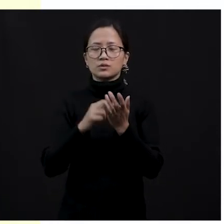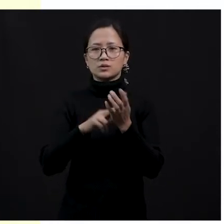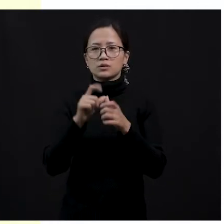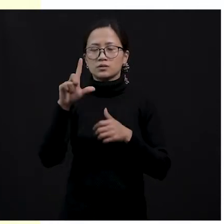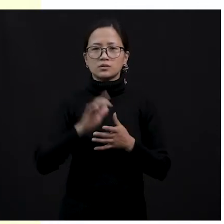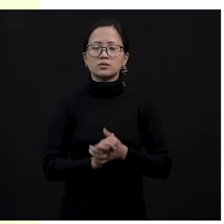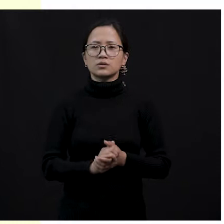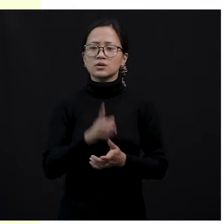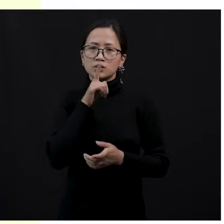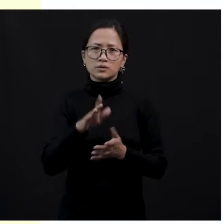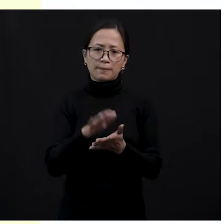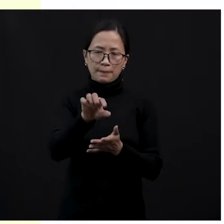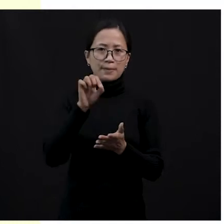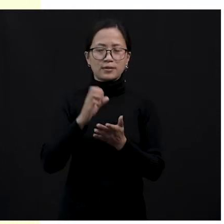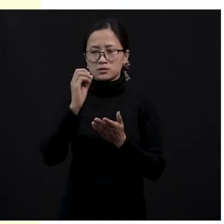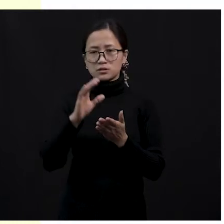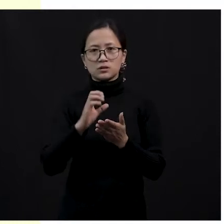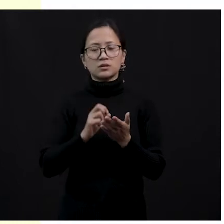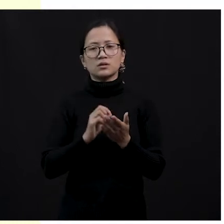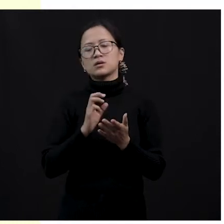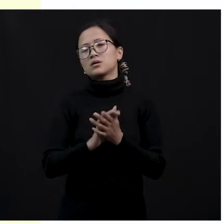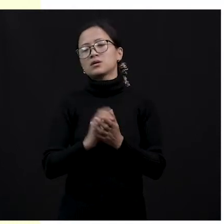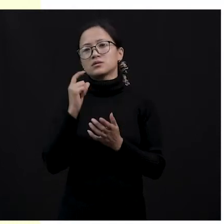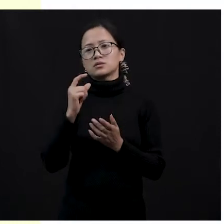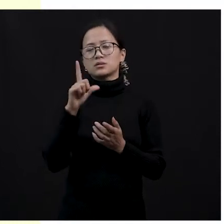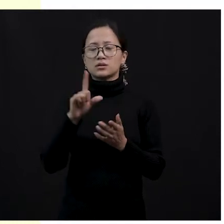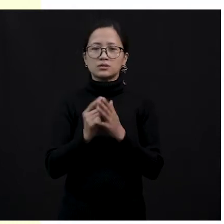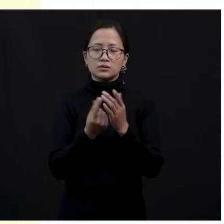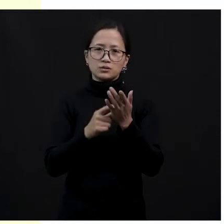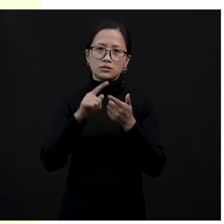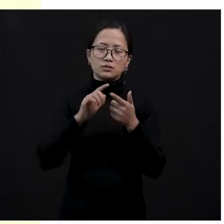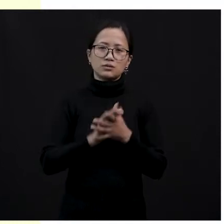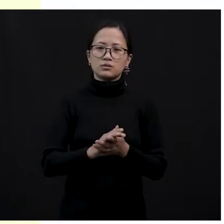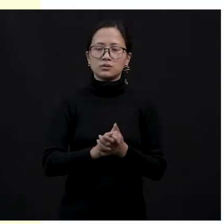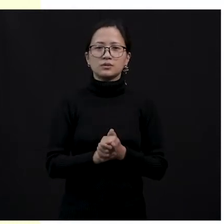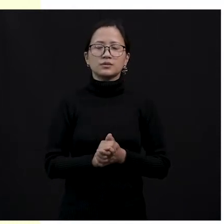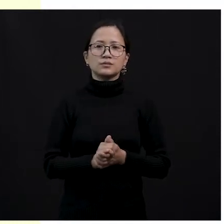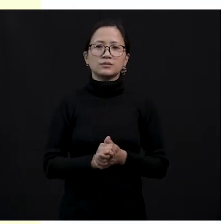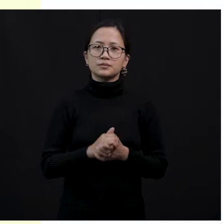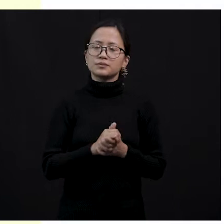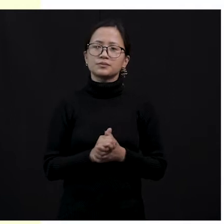Now, I'm sure you will find some clues there linking to Bepin Babu's lapse of memory.